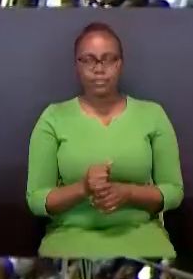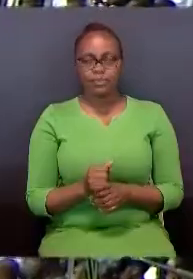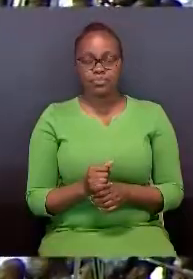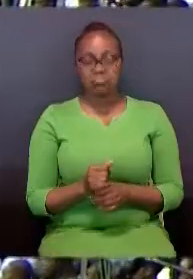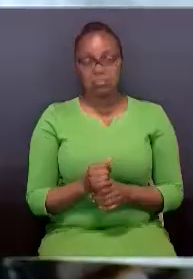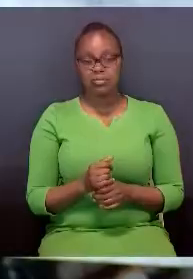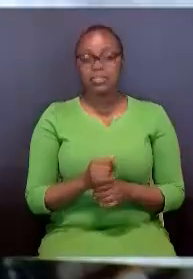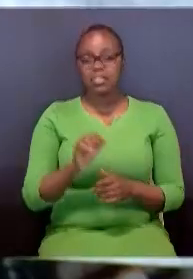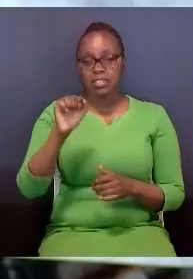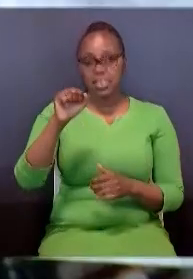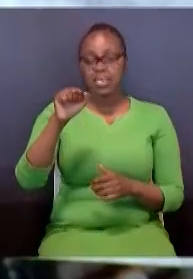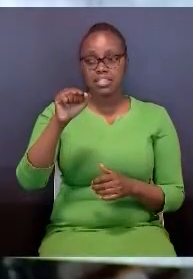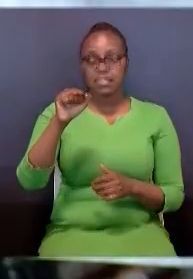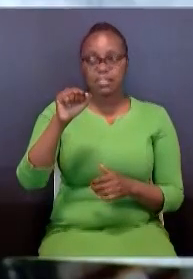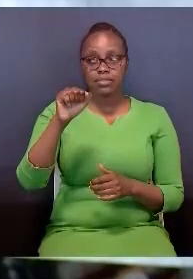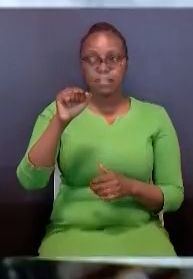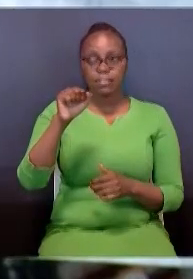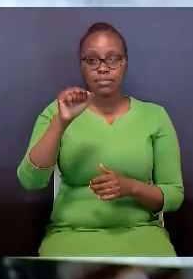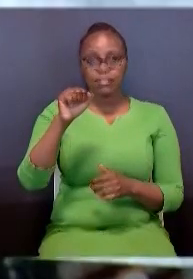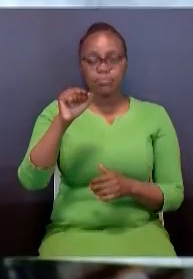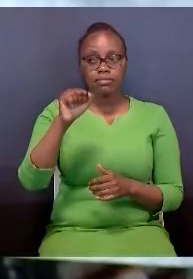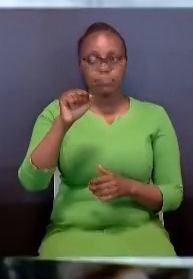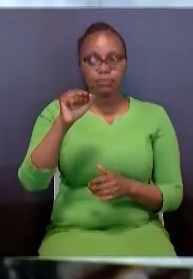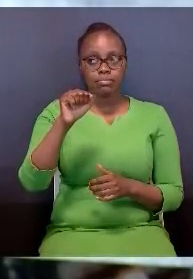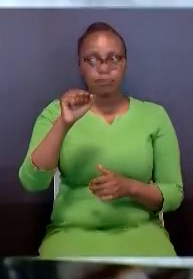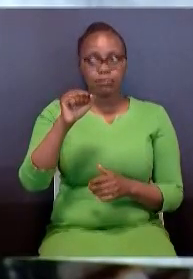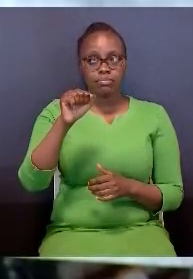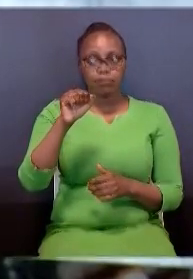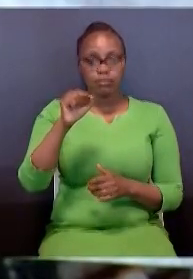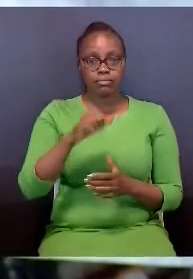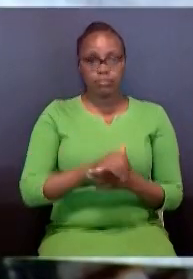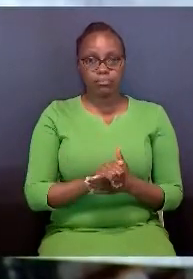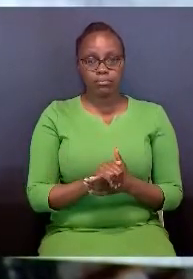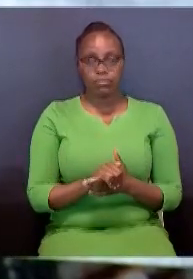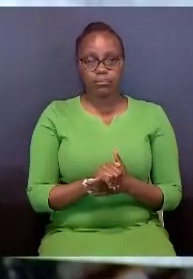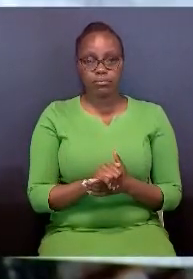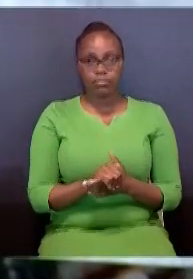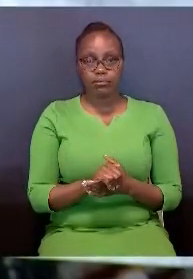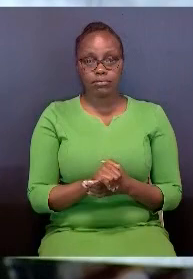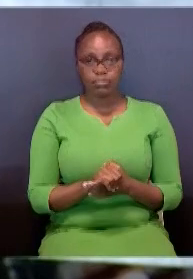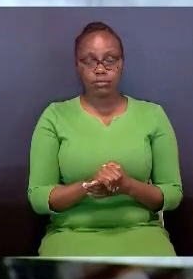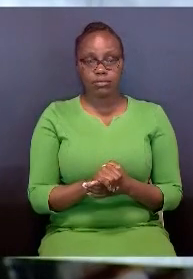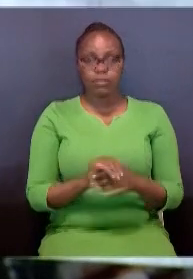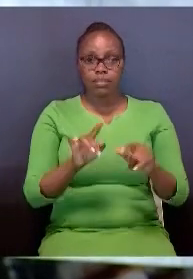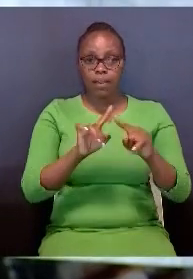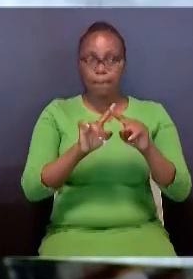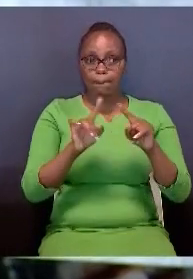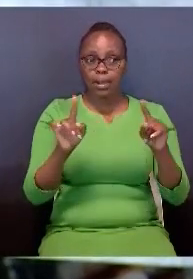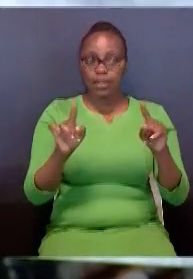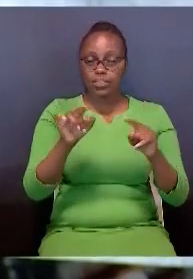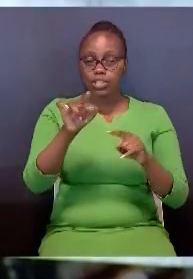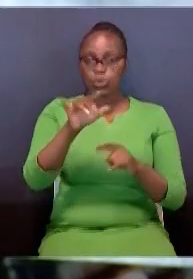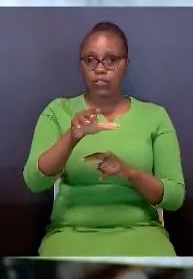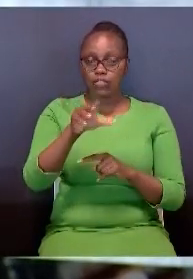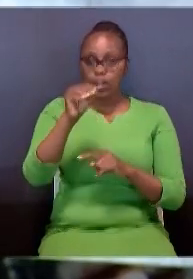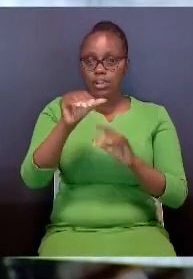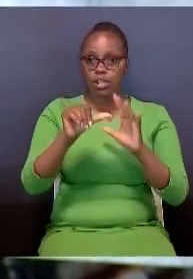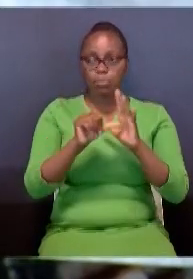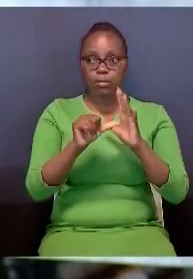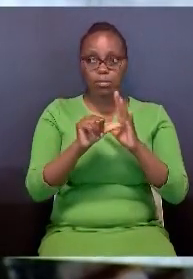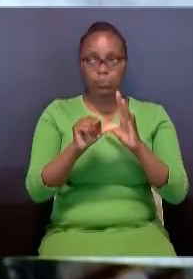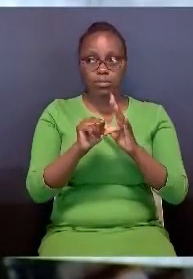Yes, there are problems. But where don't you find problems?